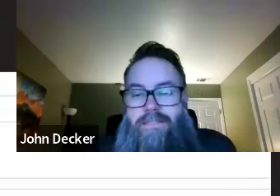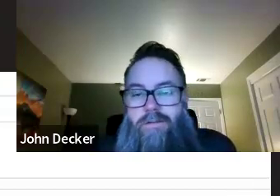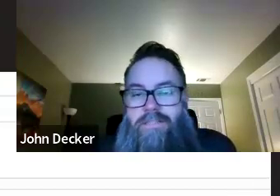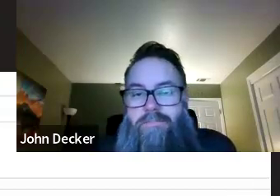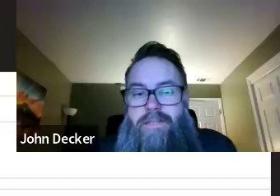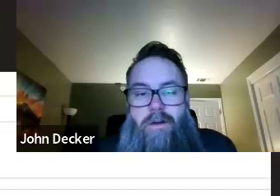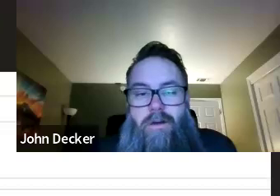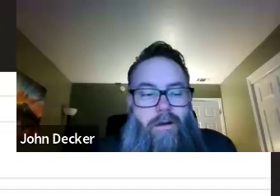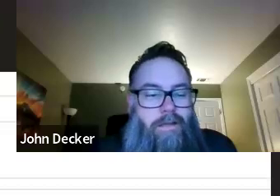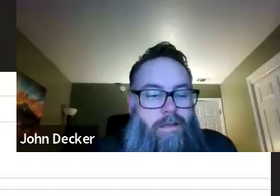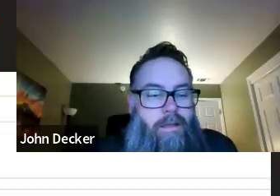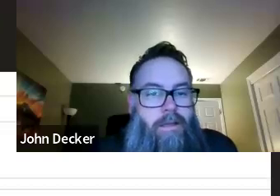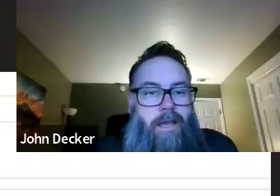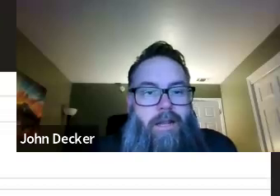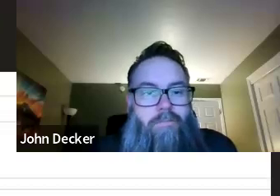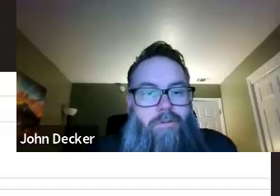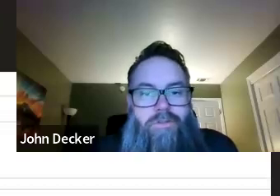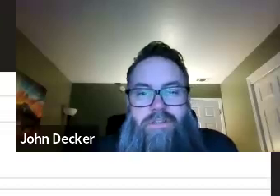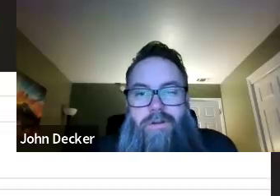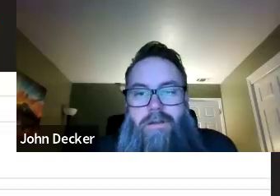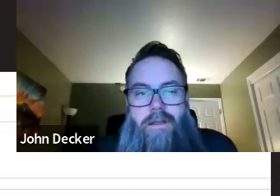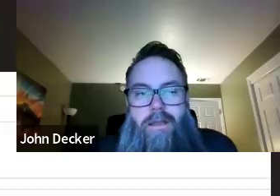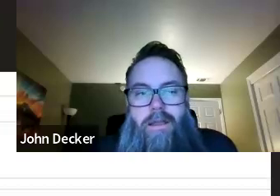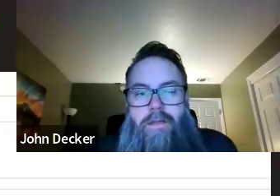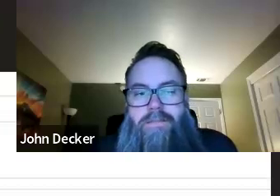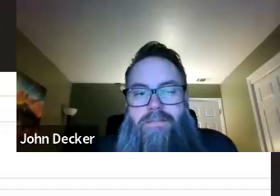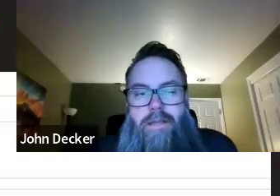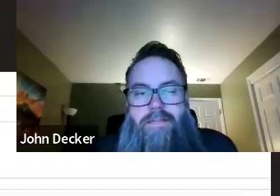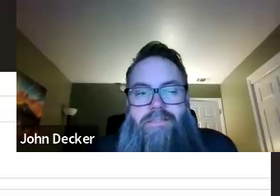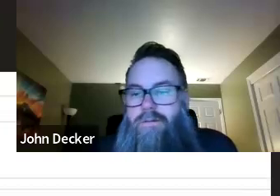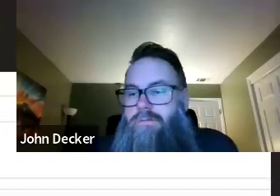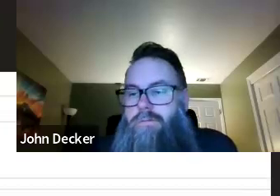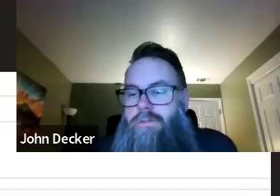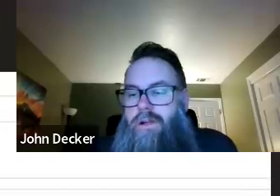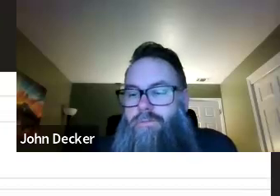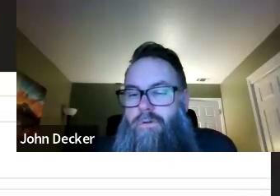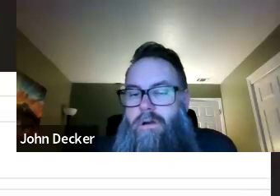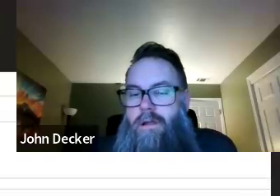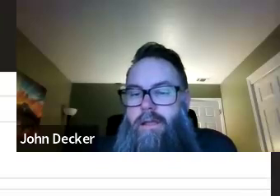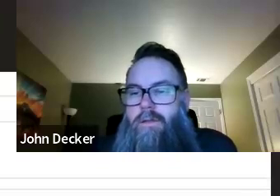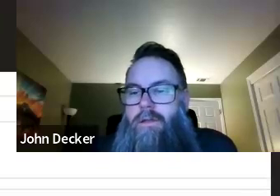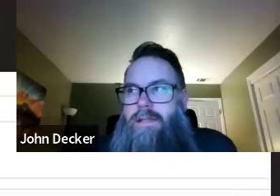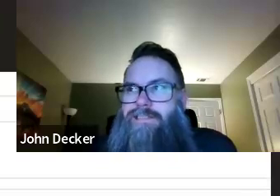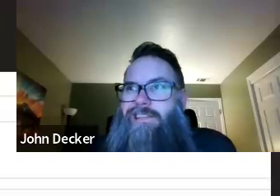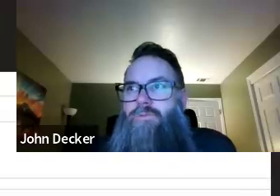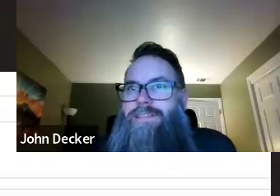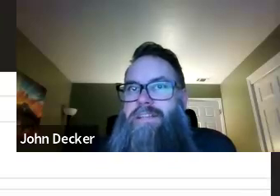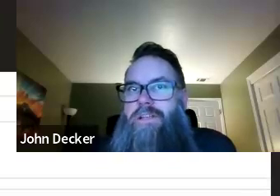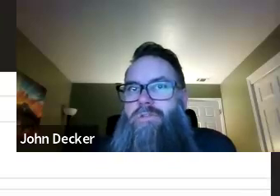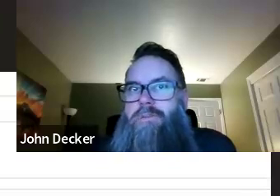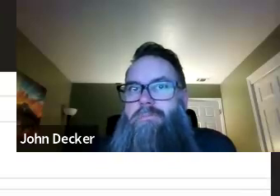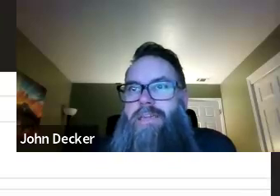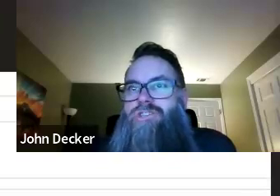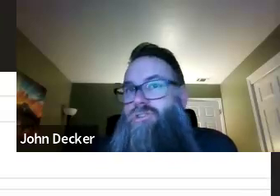that's not really necessarily something that's going on in a number of those different areas. And so therefore, it's not